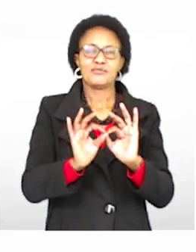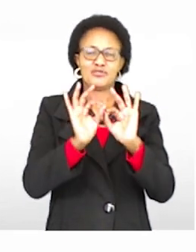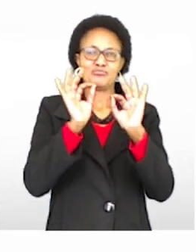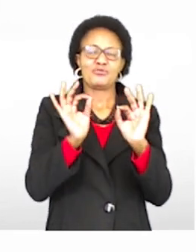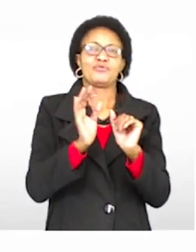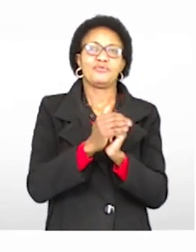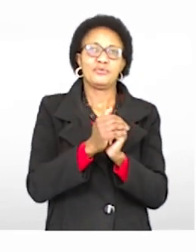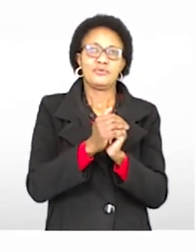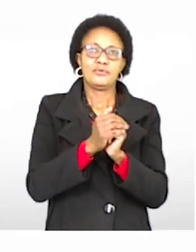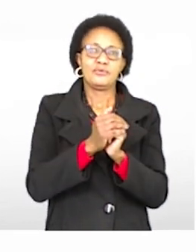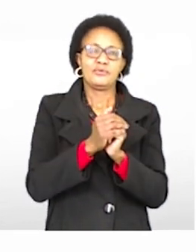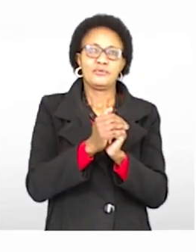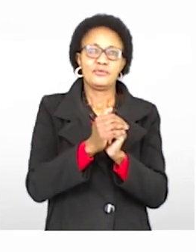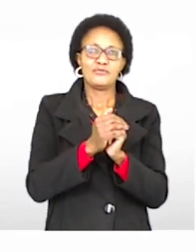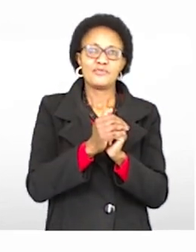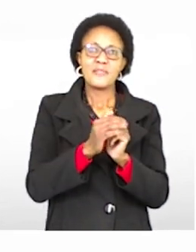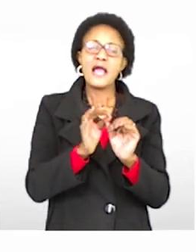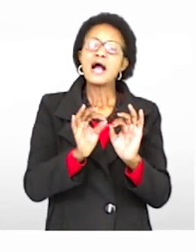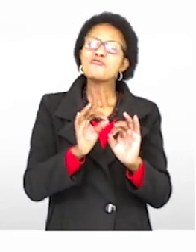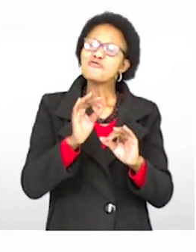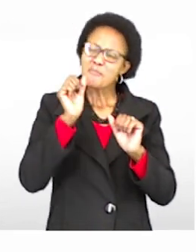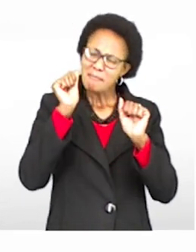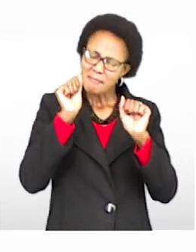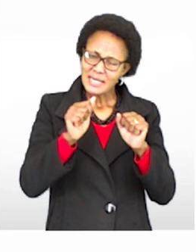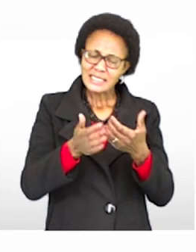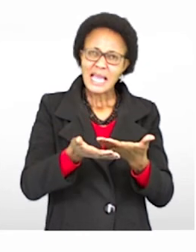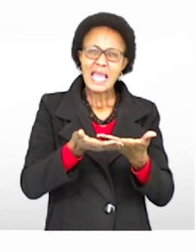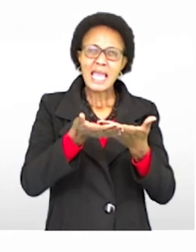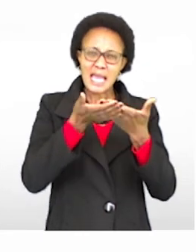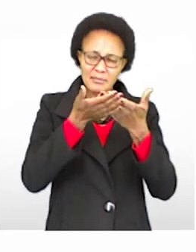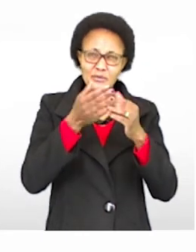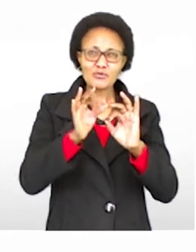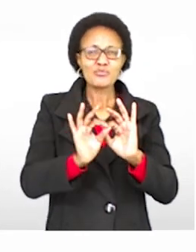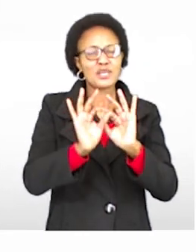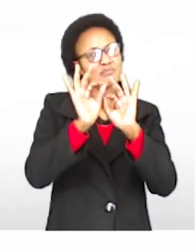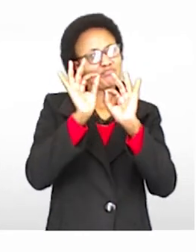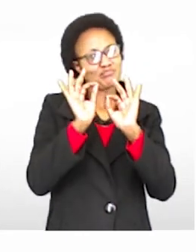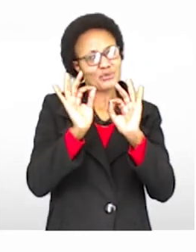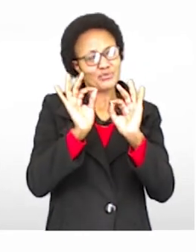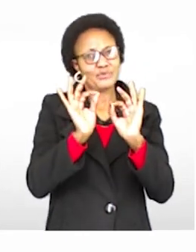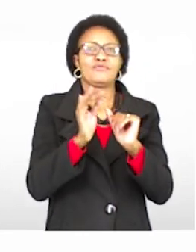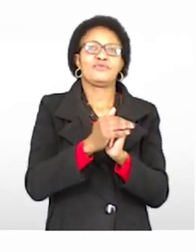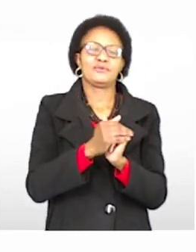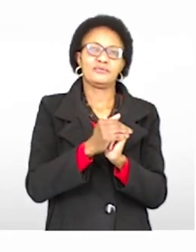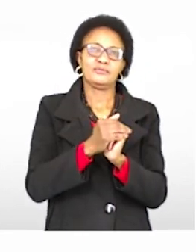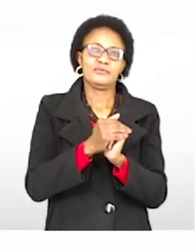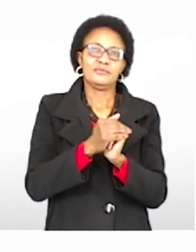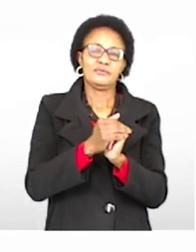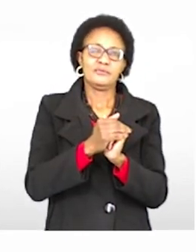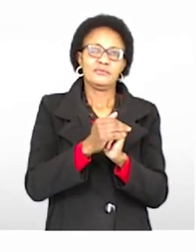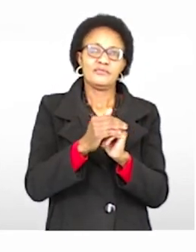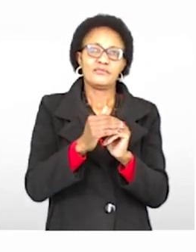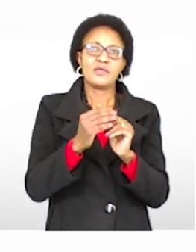but to make it look wonderfully and beautifully colored. Make sure that your bricks can be as